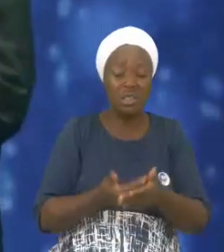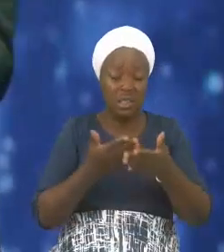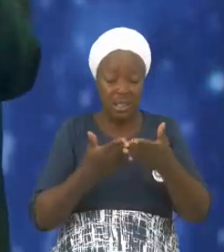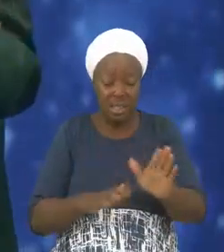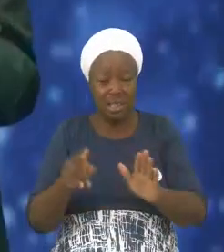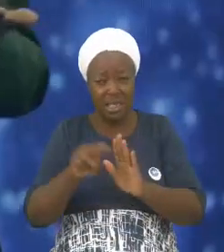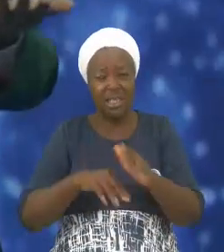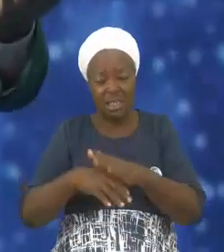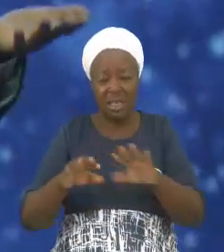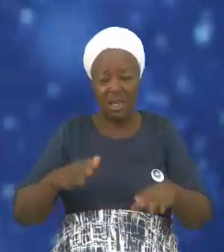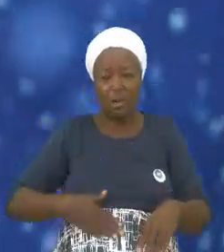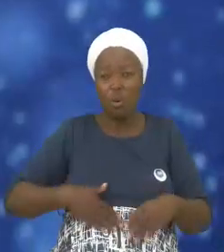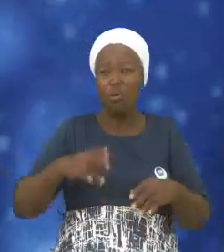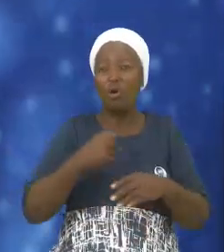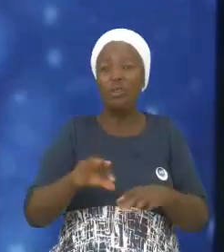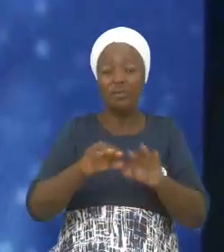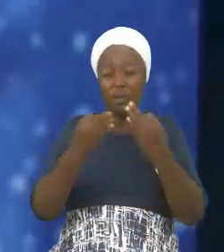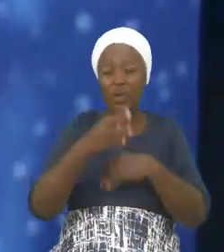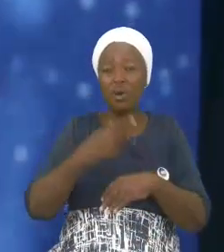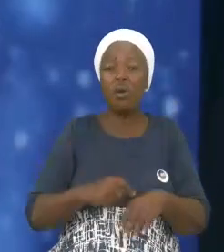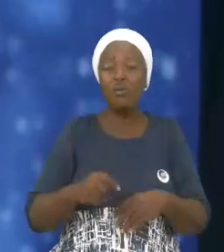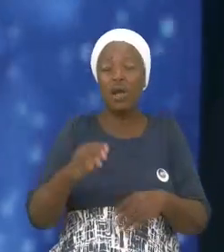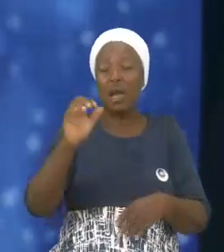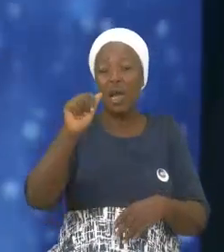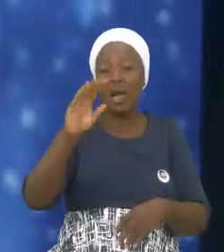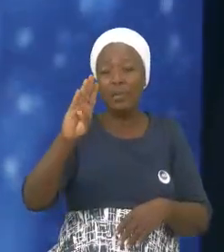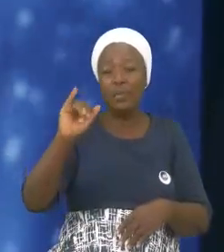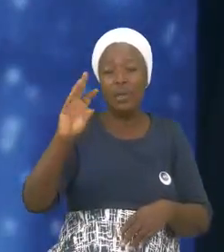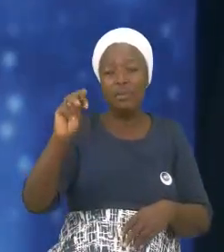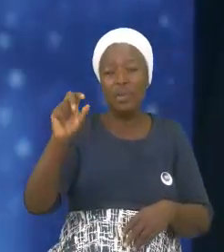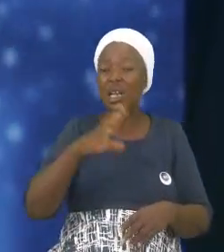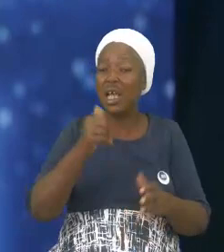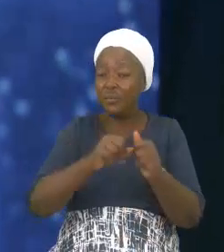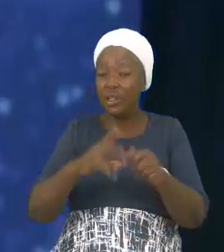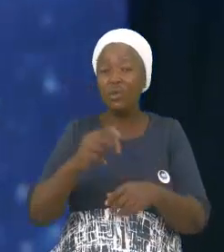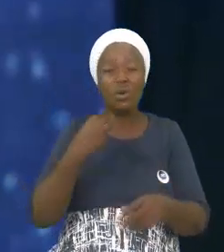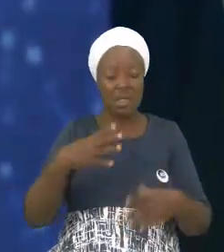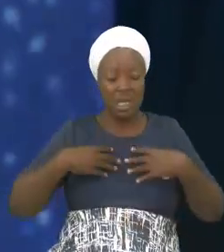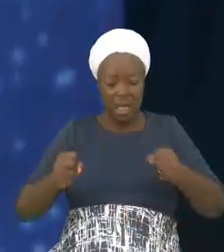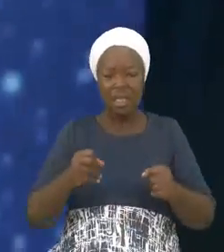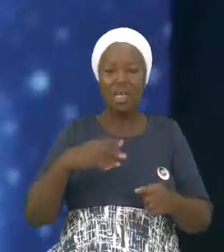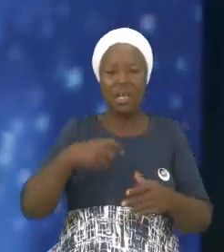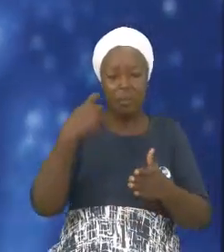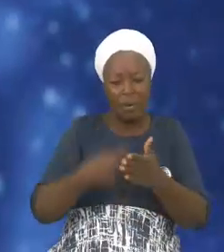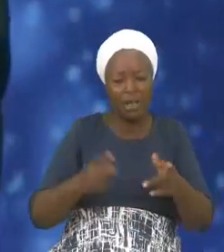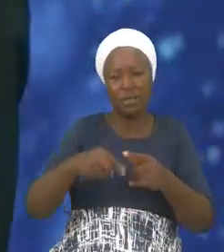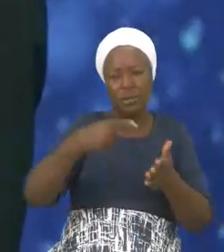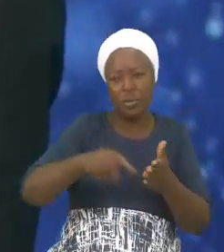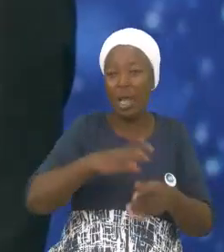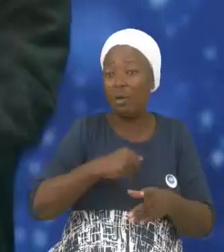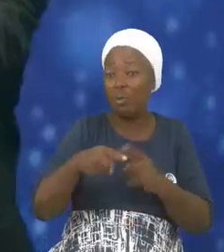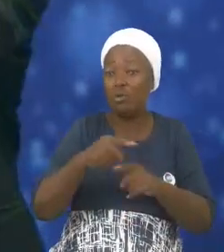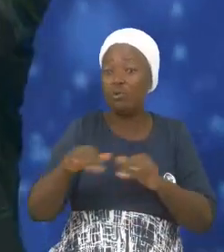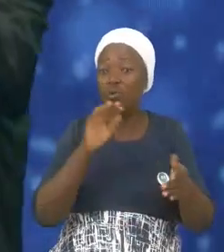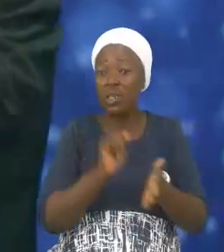family of Abimelech, everything was healed. A price to pay. And when you do what